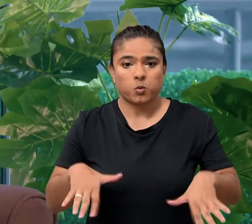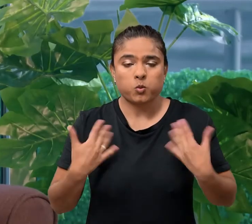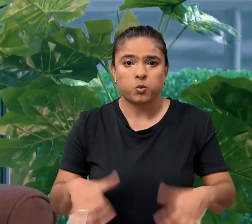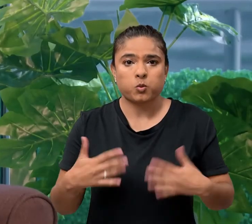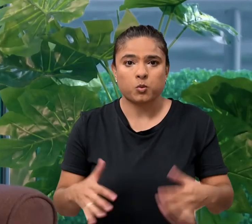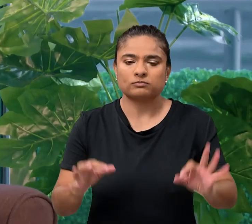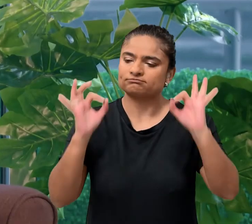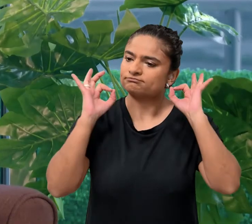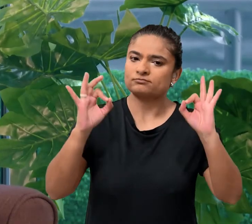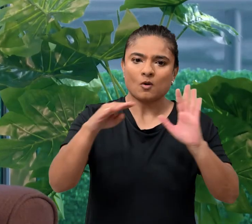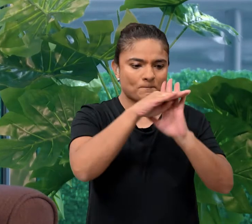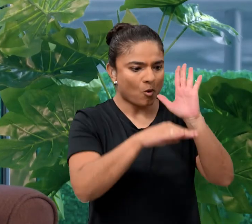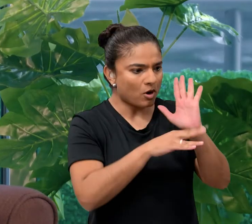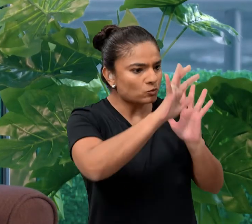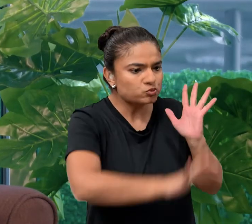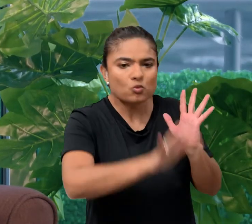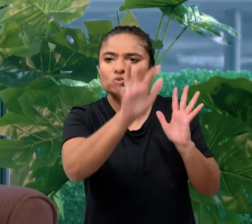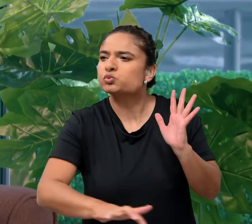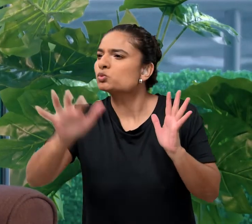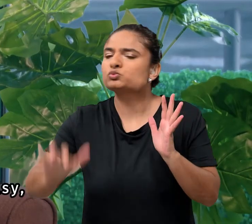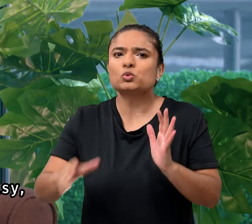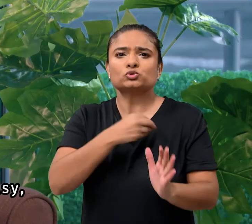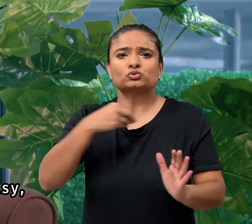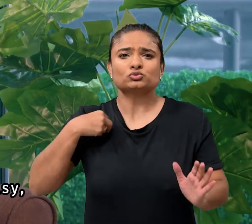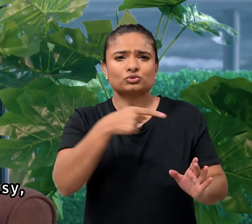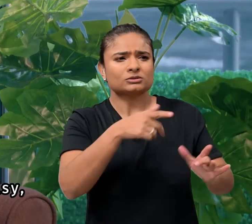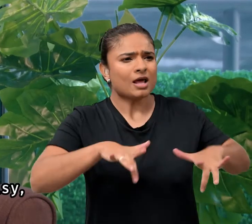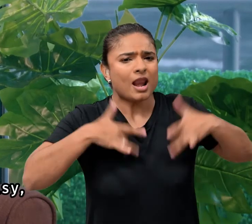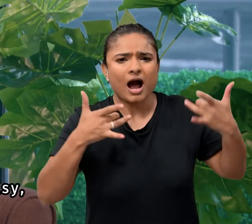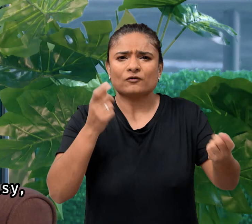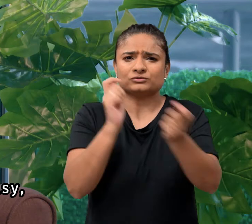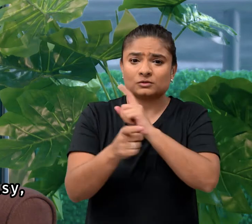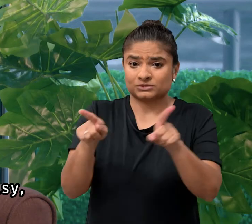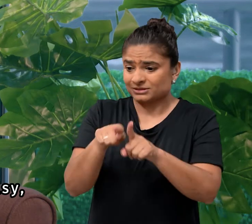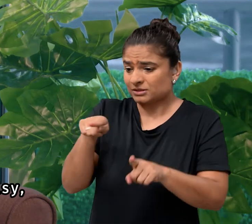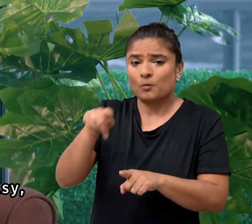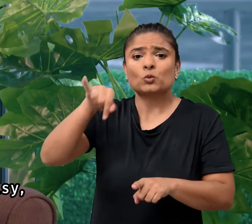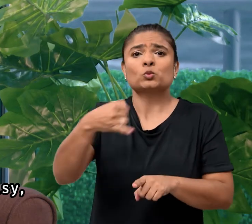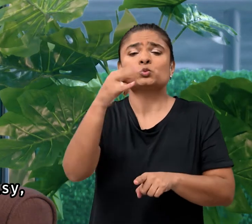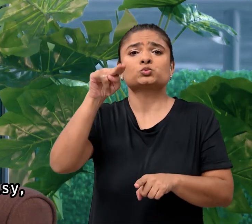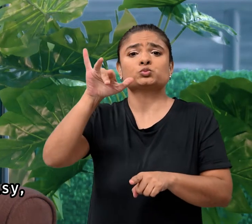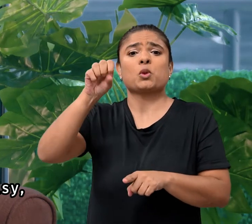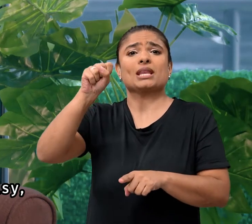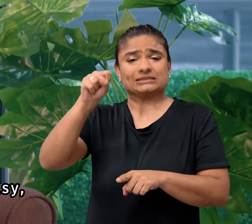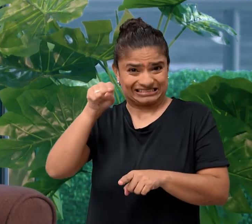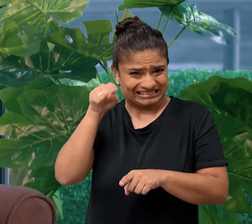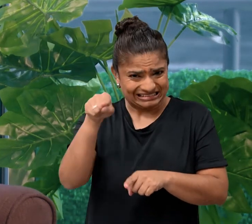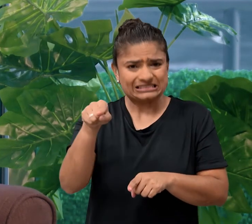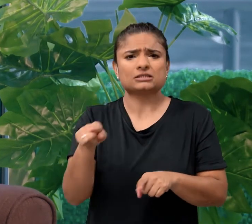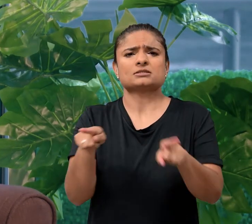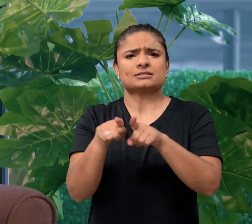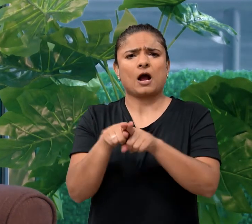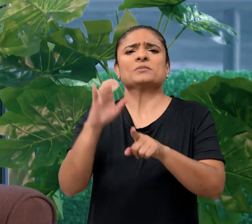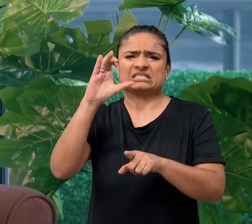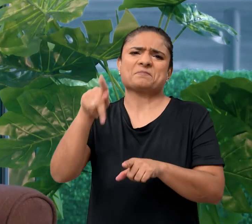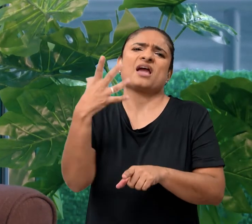Wat 'n ongelooflike lekker storie van Dr. Maasdorp. But before we go, Julius van der Walt has cerebral palsy, a condition